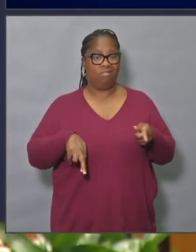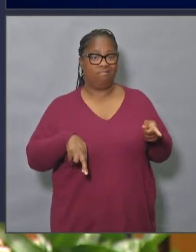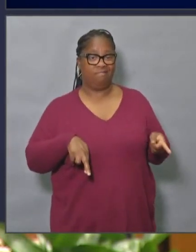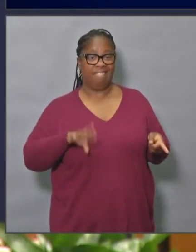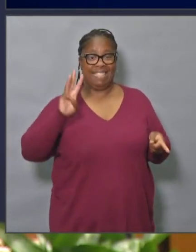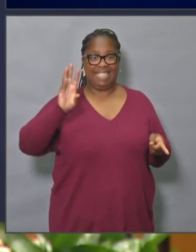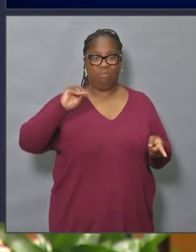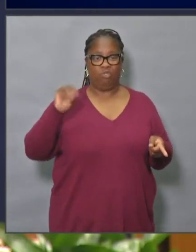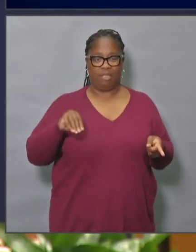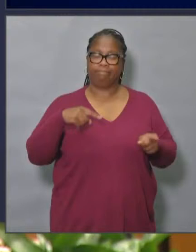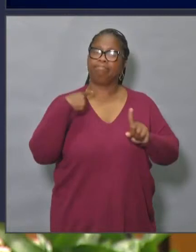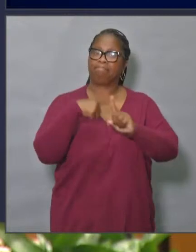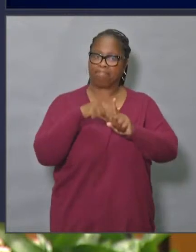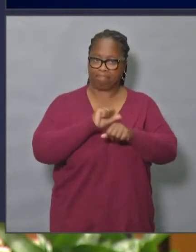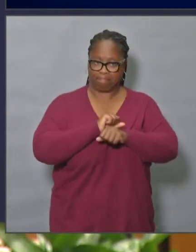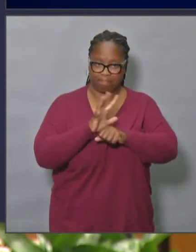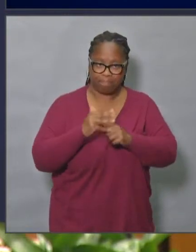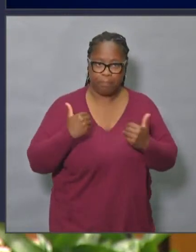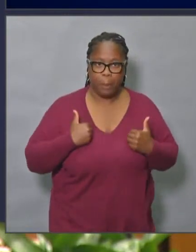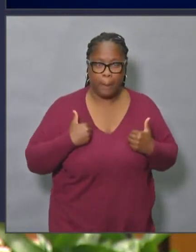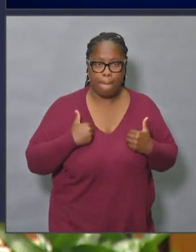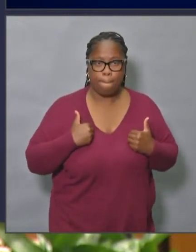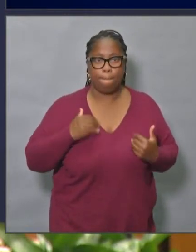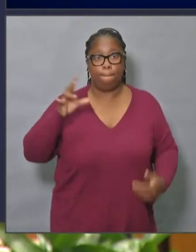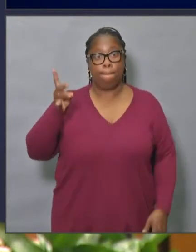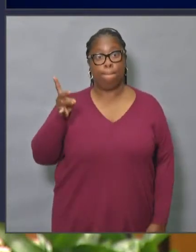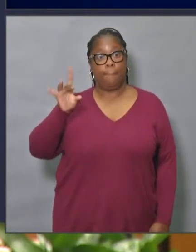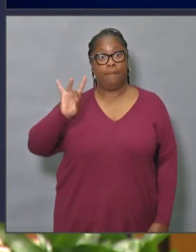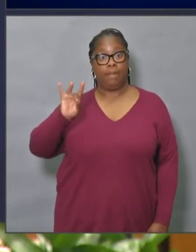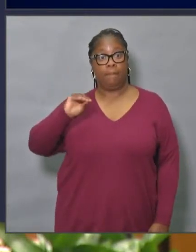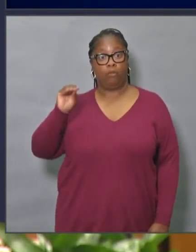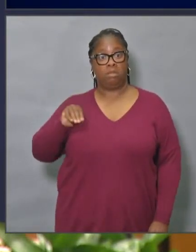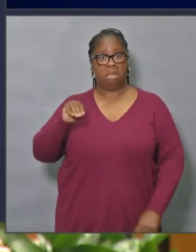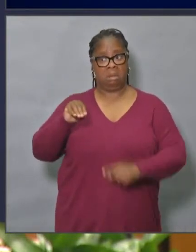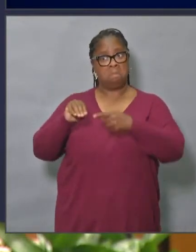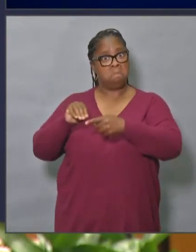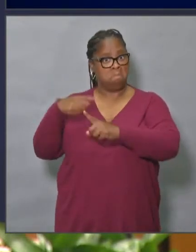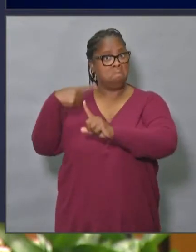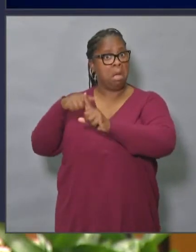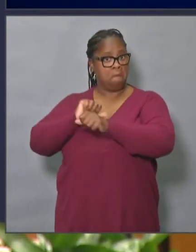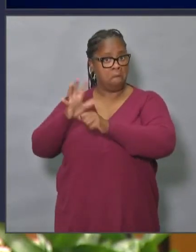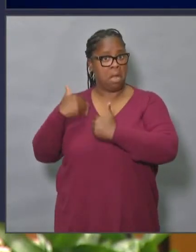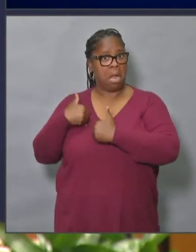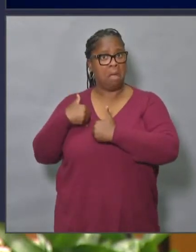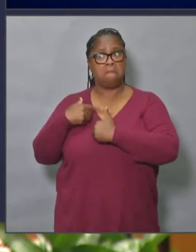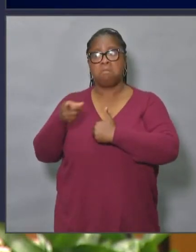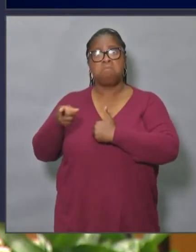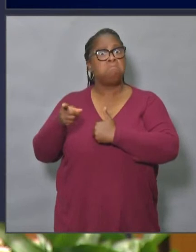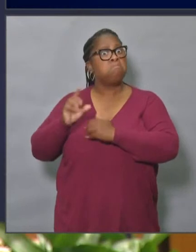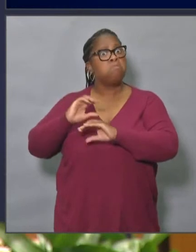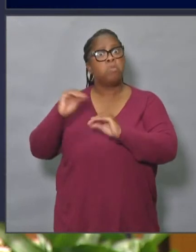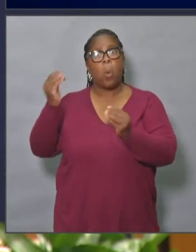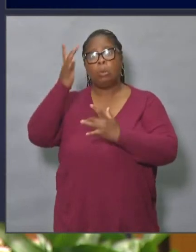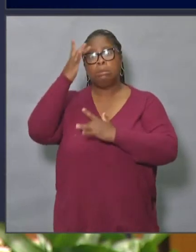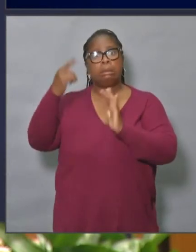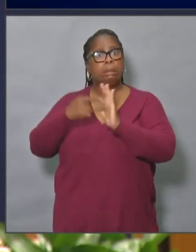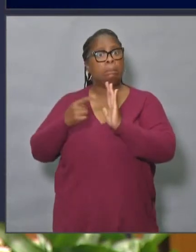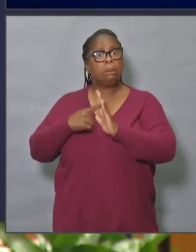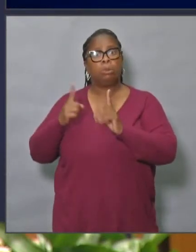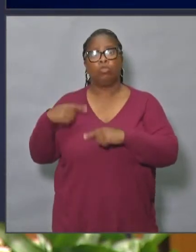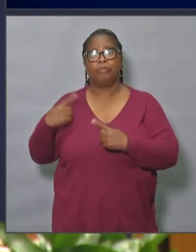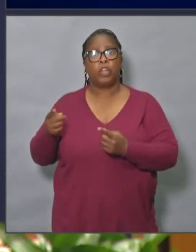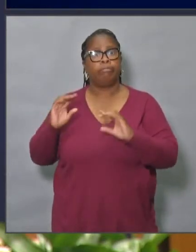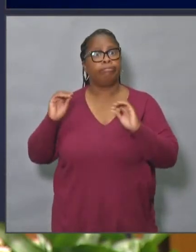for COVID-19. 78% of the people testing positive were asymptomatic or pre-symptomatic. And